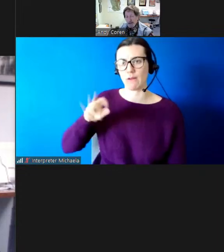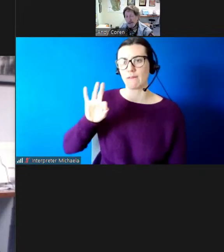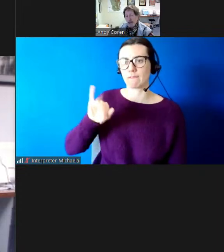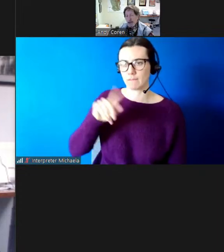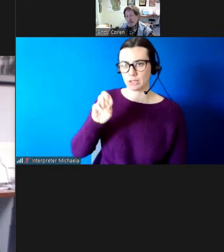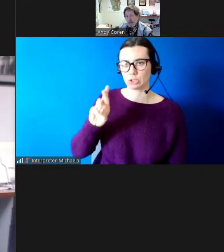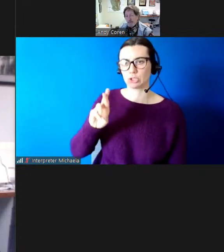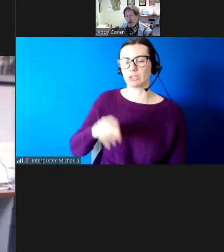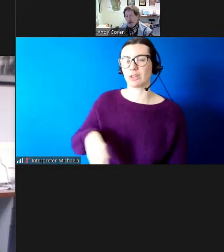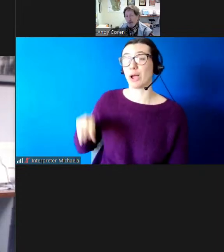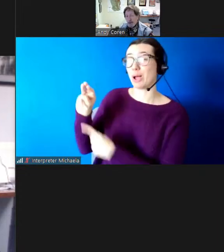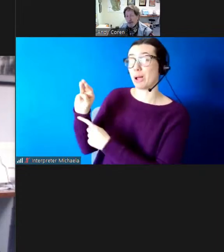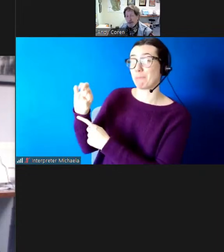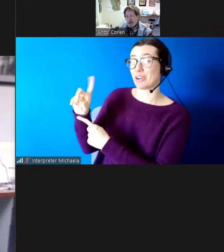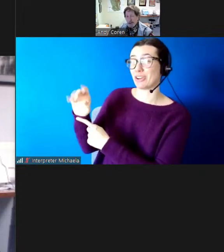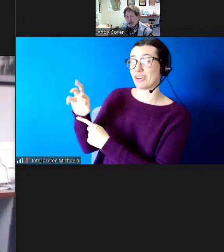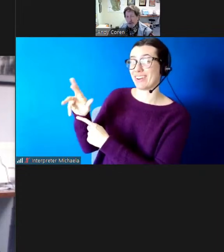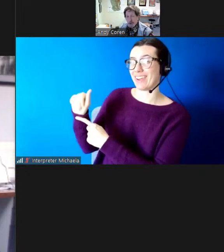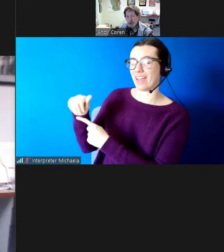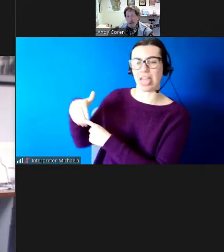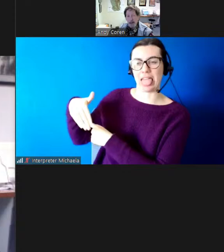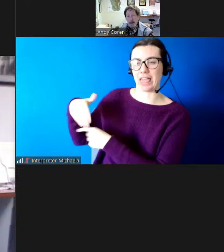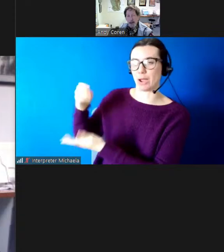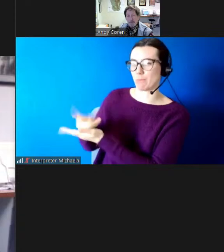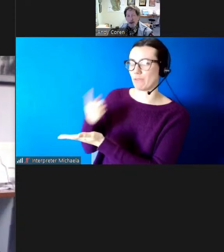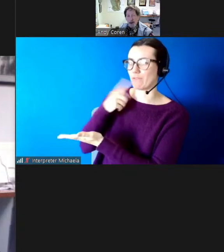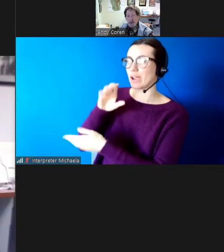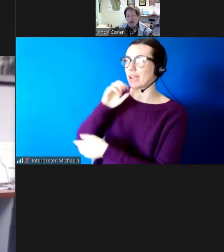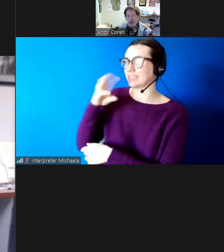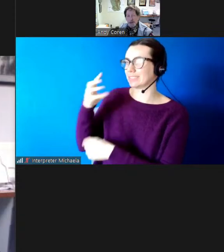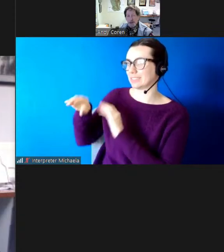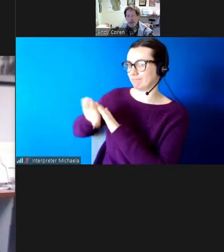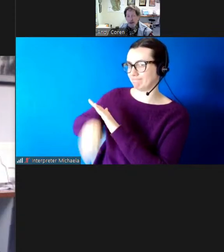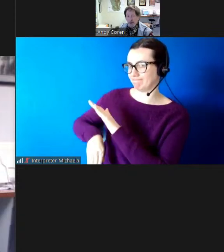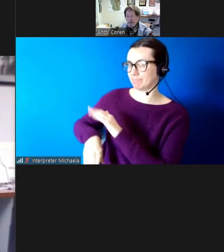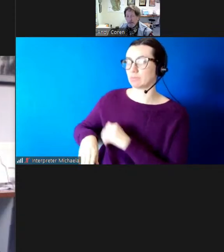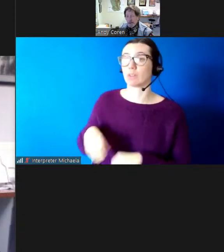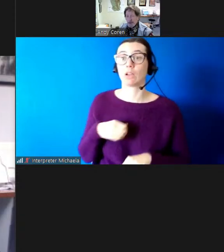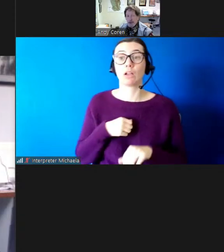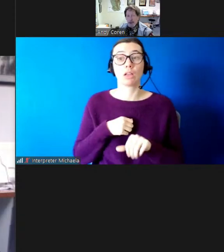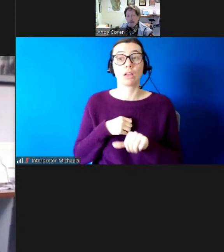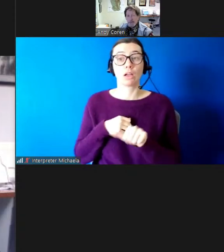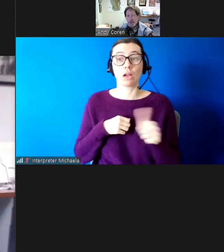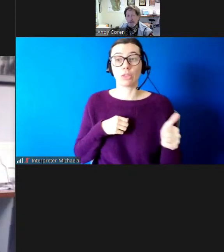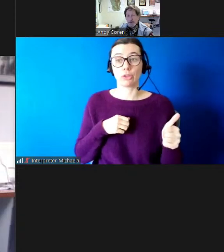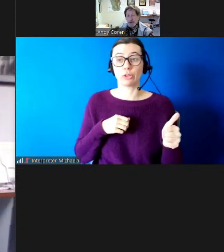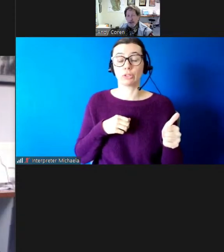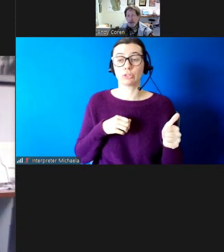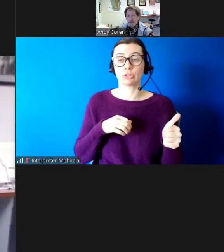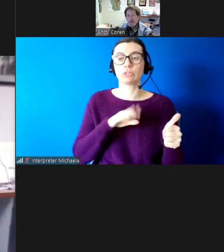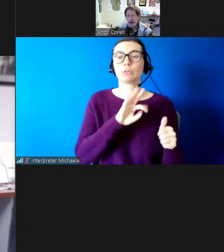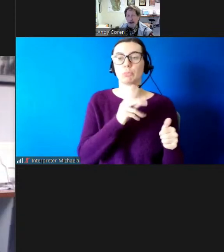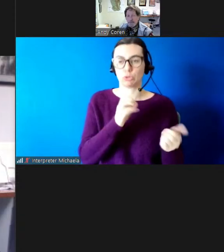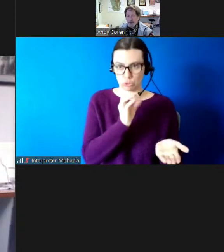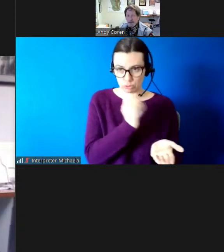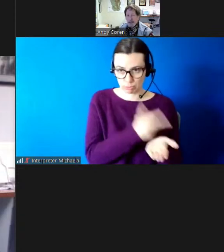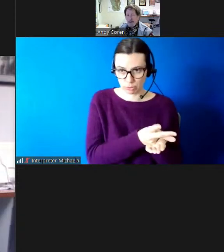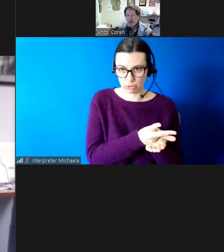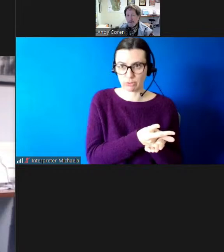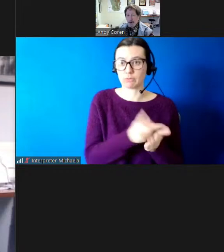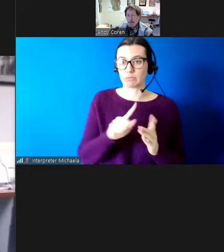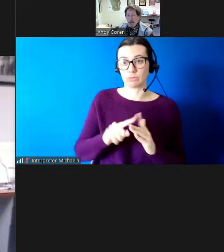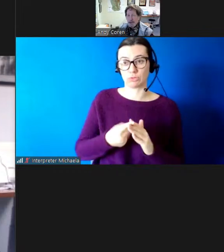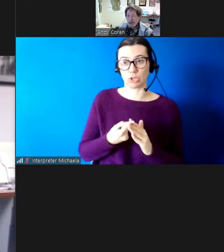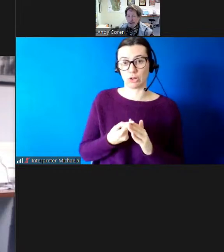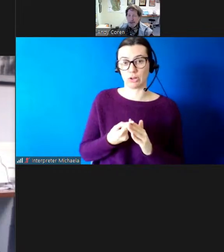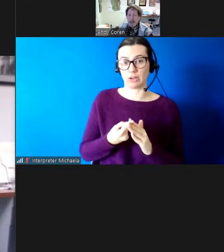Moderna is not yet approved for under 16 years old. For others, the boosters are approved starting at 5 months after